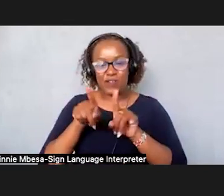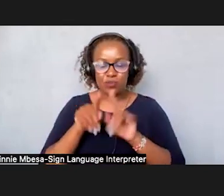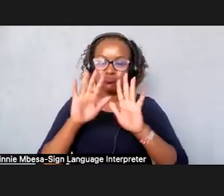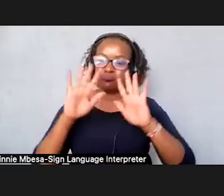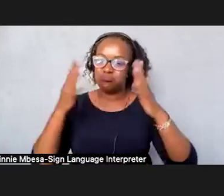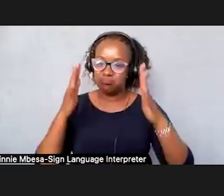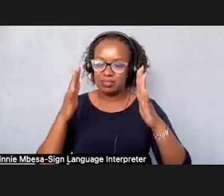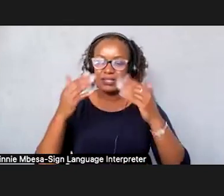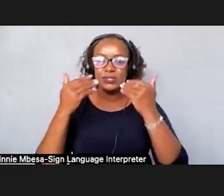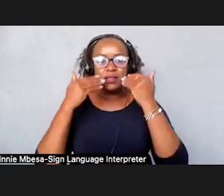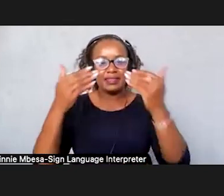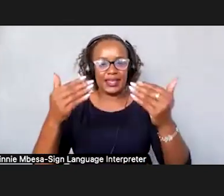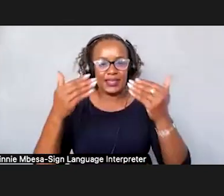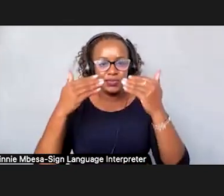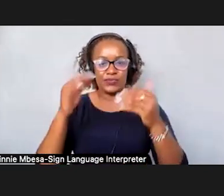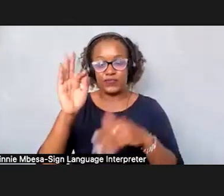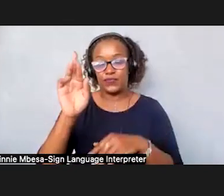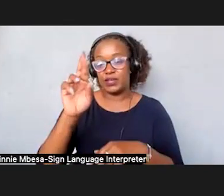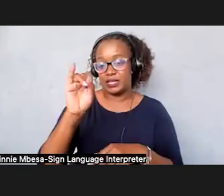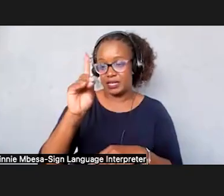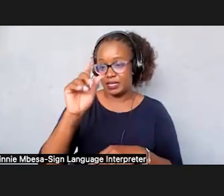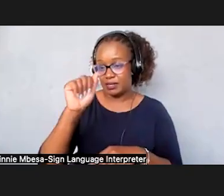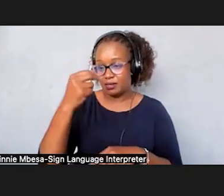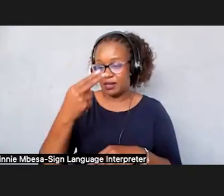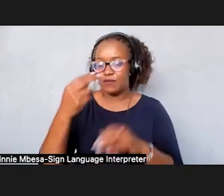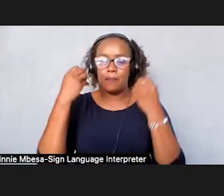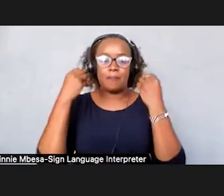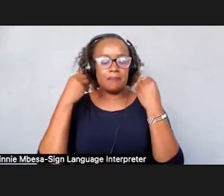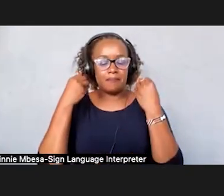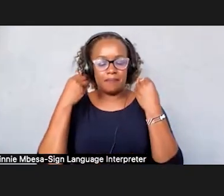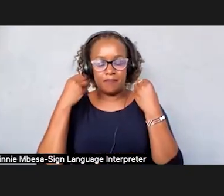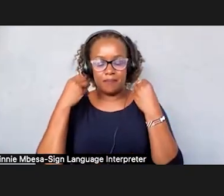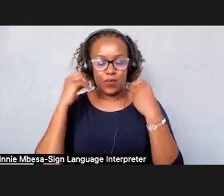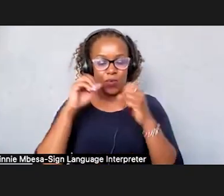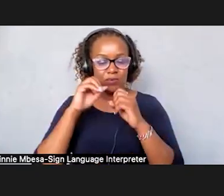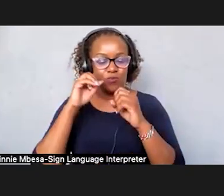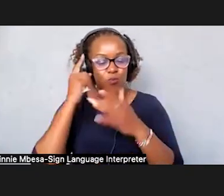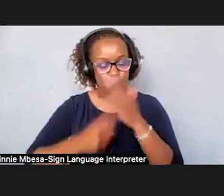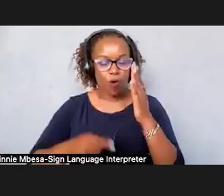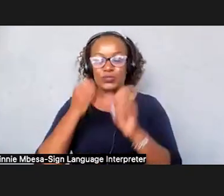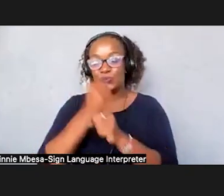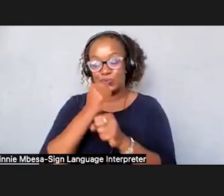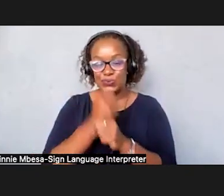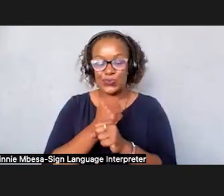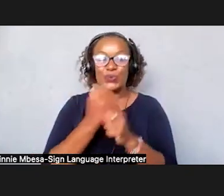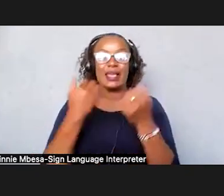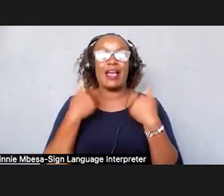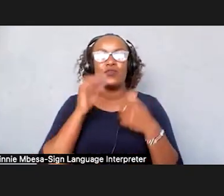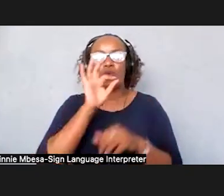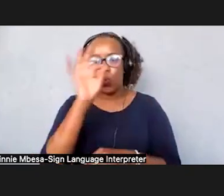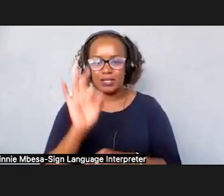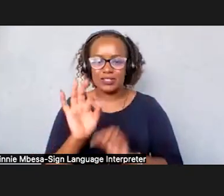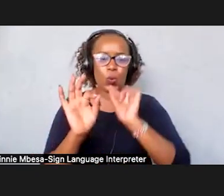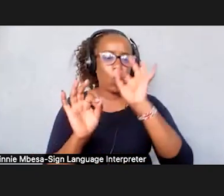so thank you for the amazing work that you do. There are many questions coming on the chat, and I'm hoping that we are taking